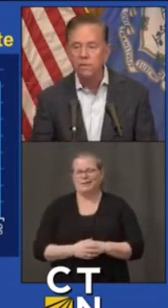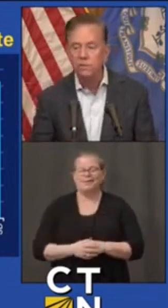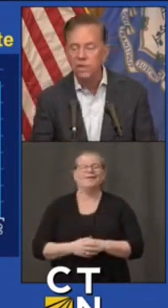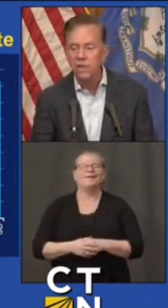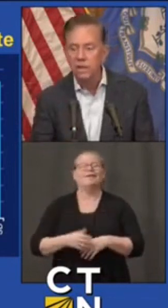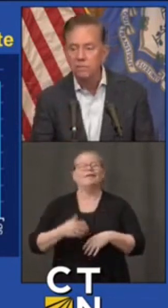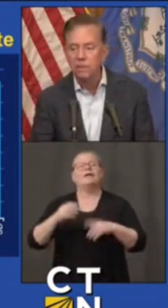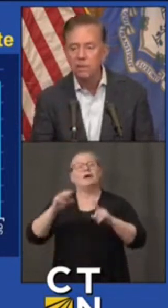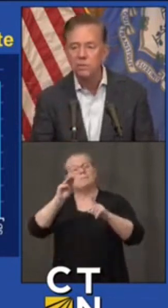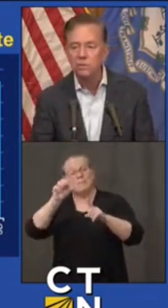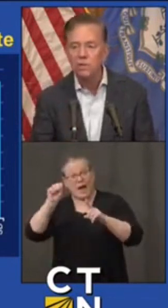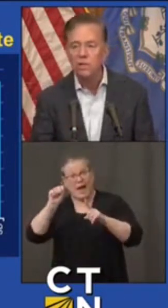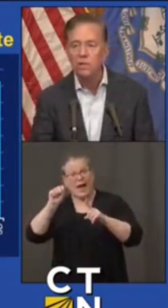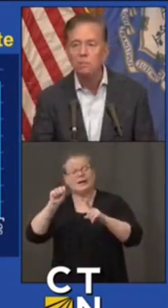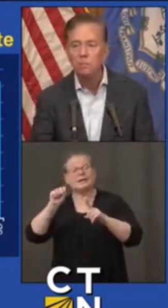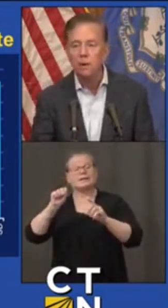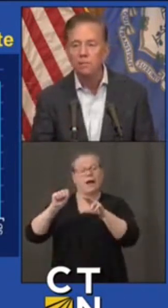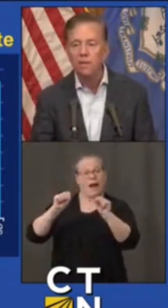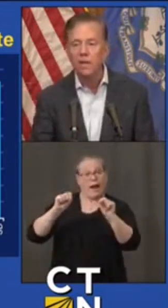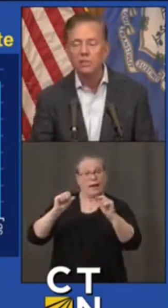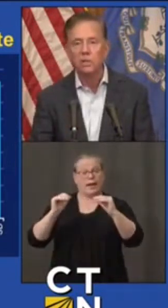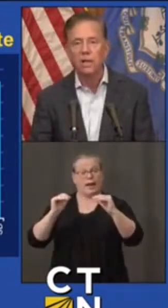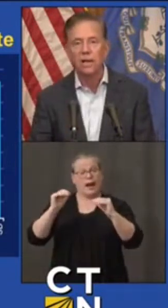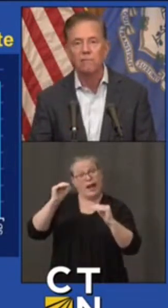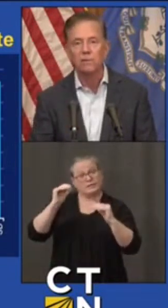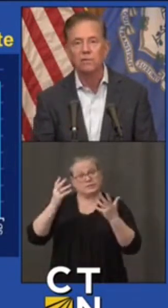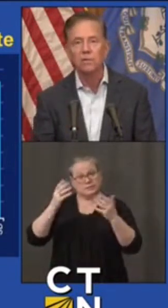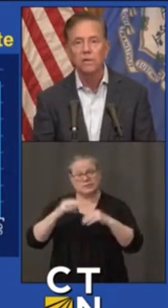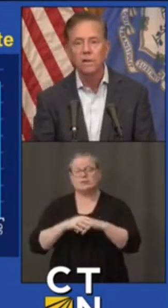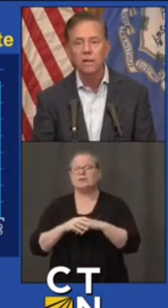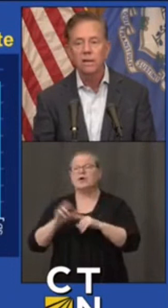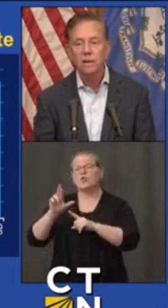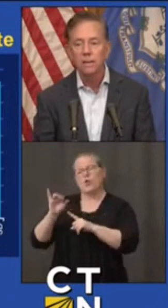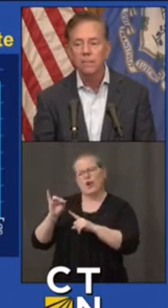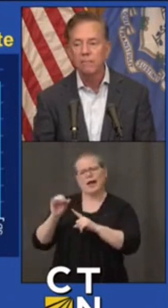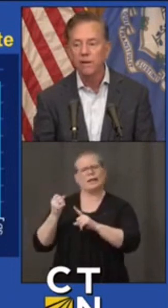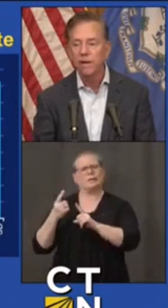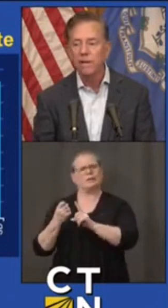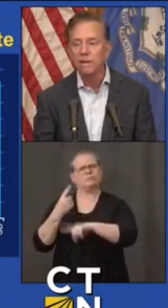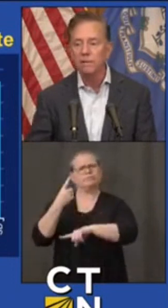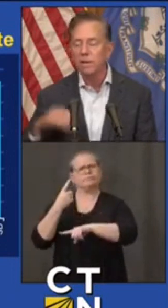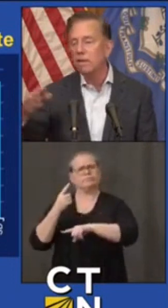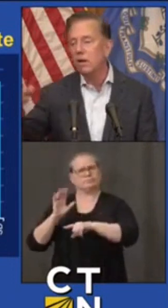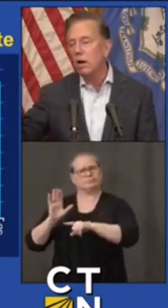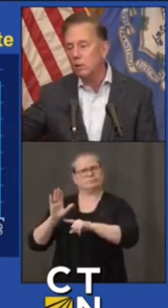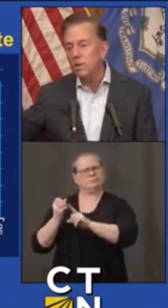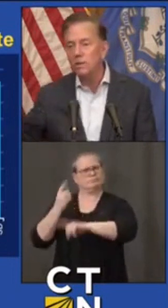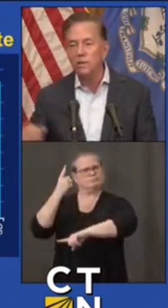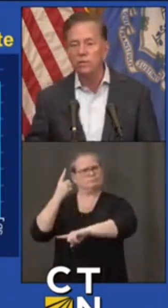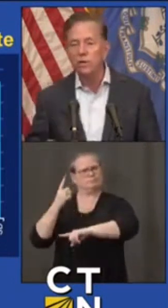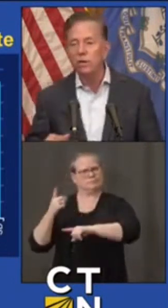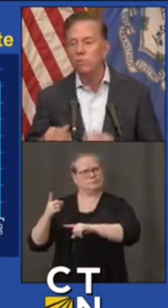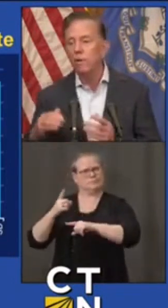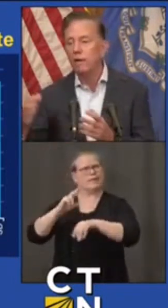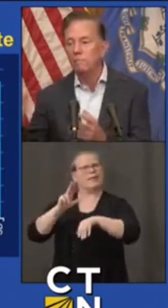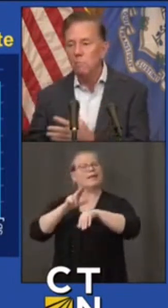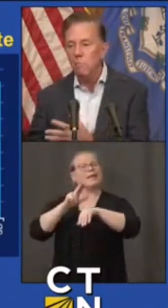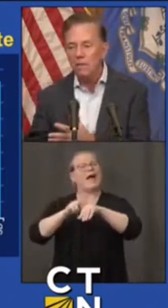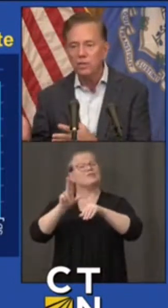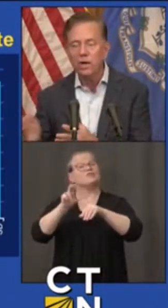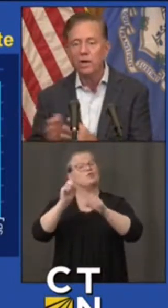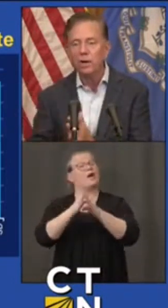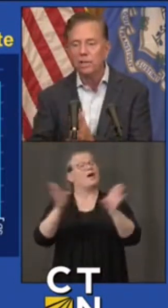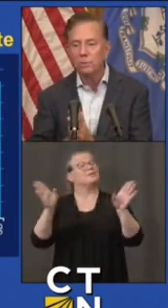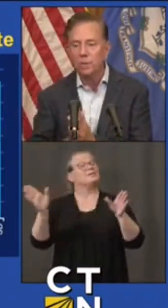you can see that, but they're just a little above the national average. And finally, at the other end of the chart where you have